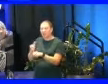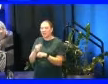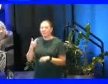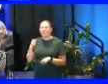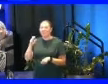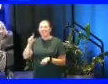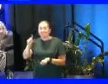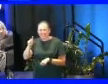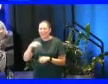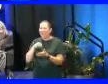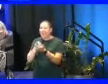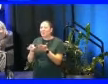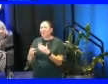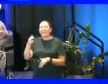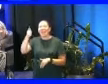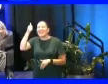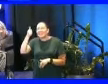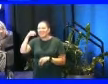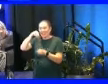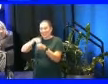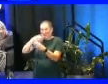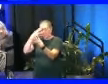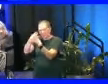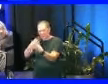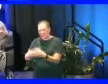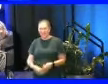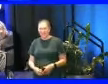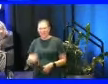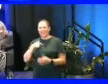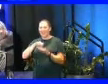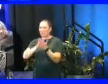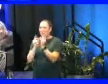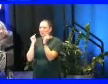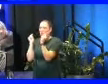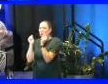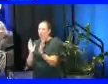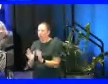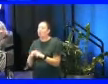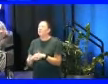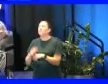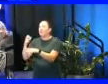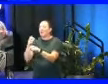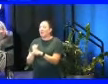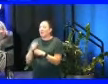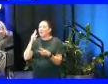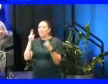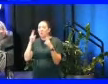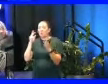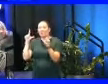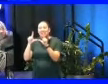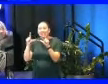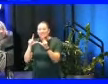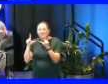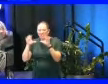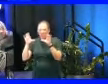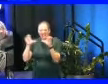GED. I scored the highest in that prison. I became a tutor. I got my barber's license